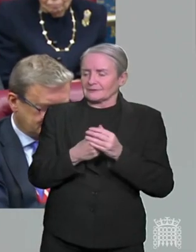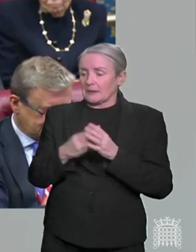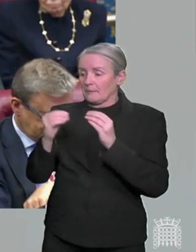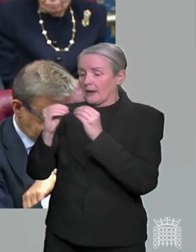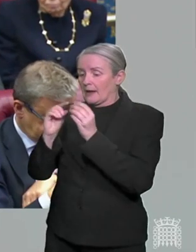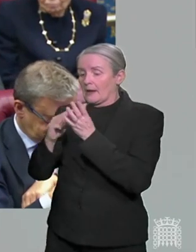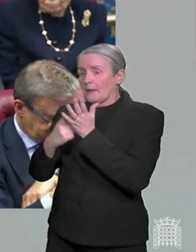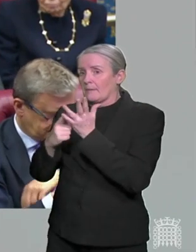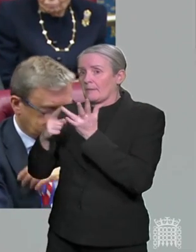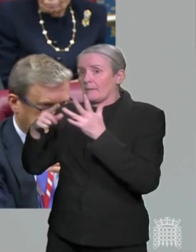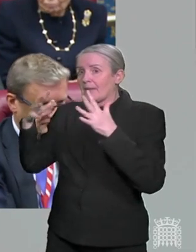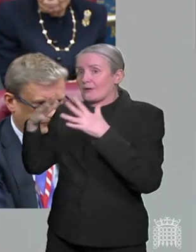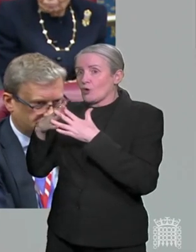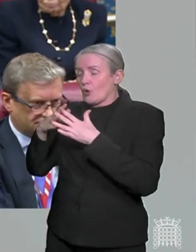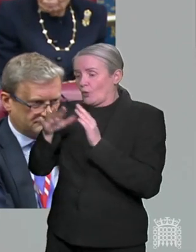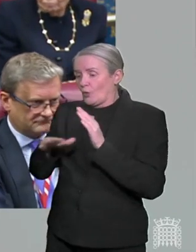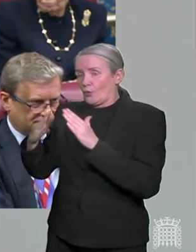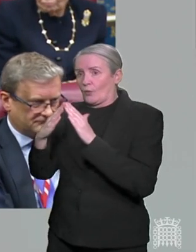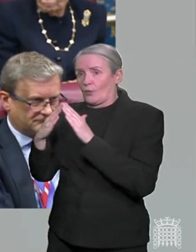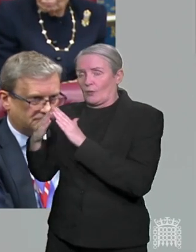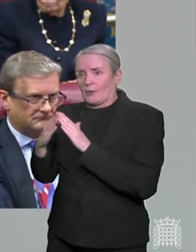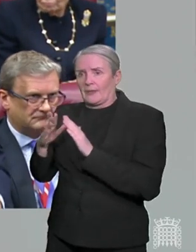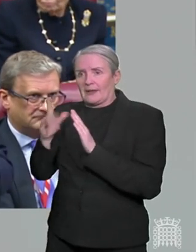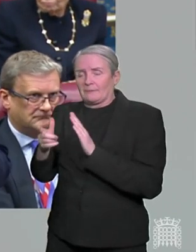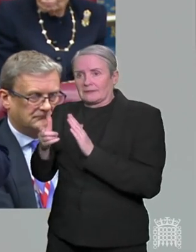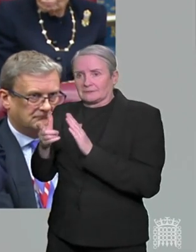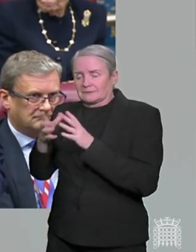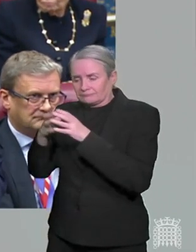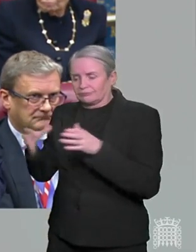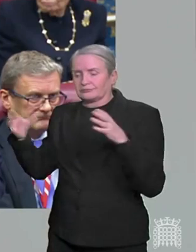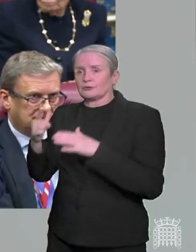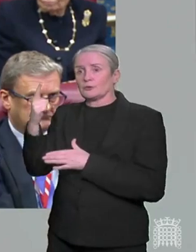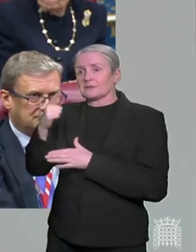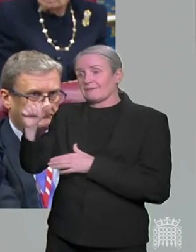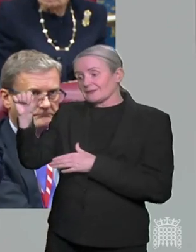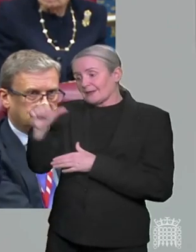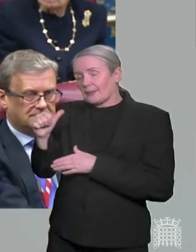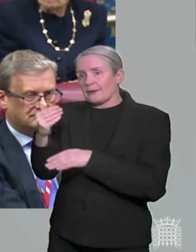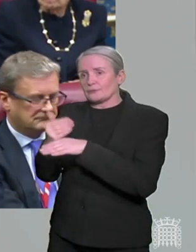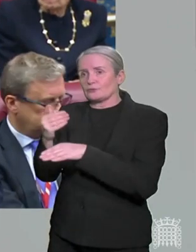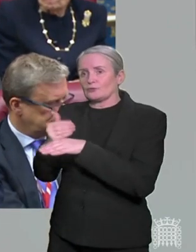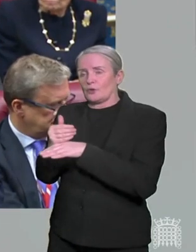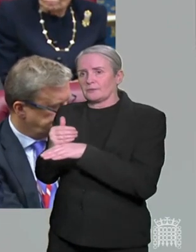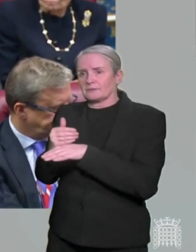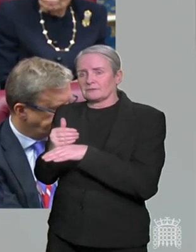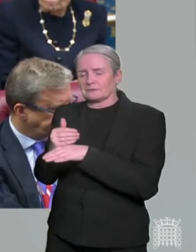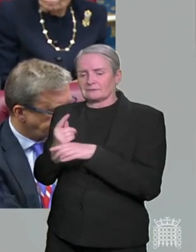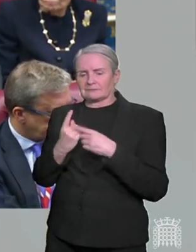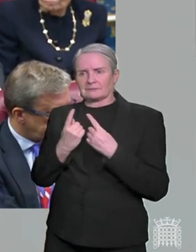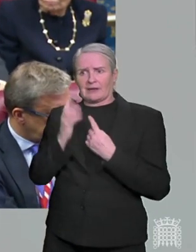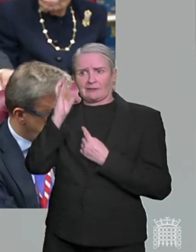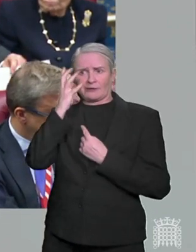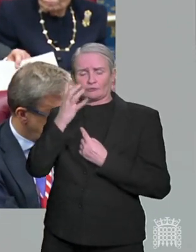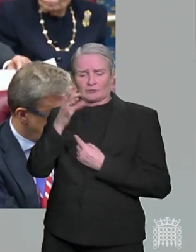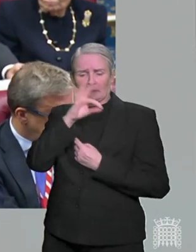do this extra work that's going to be required as they scale up to 17,000 jobs. Are we going to benefit as a country? I would say absolutely yes. I mean, Rolls-Royce